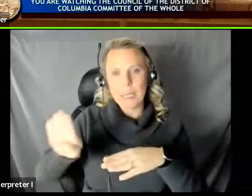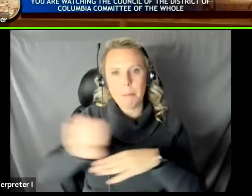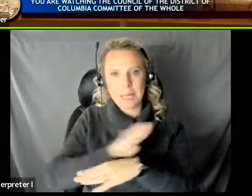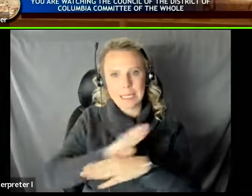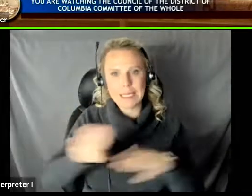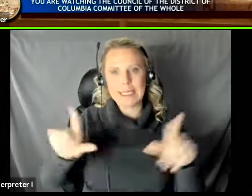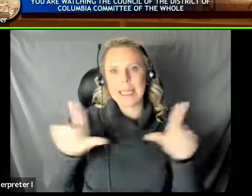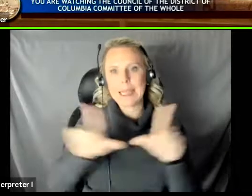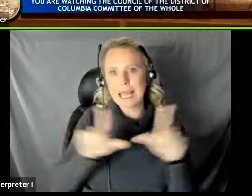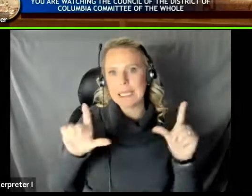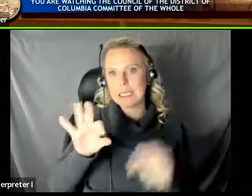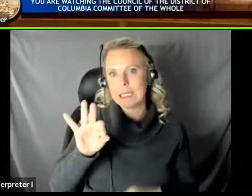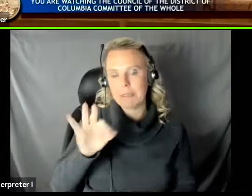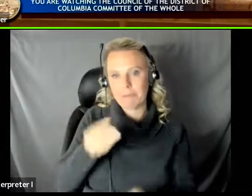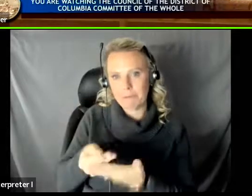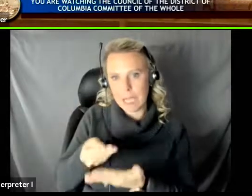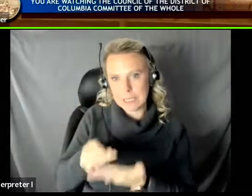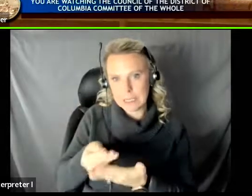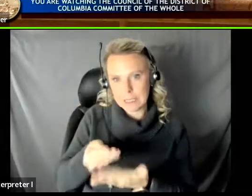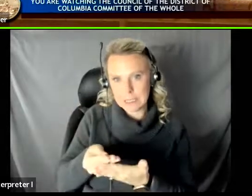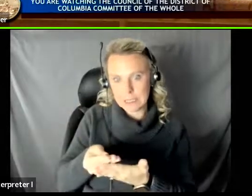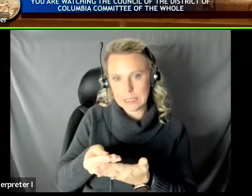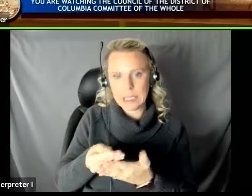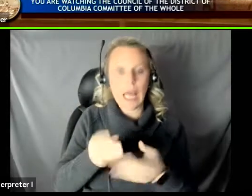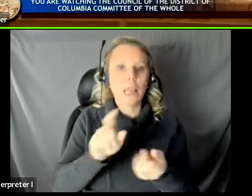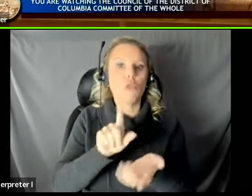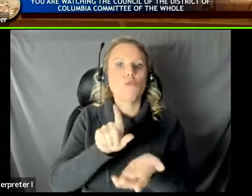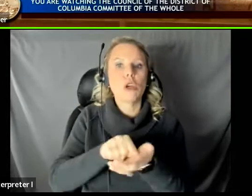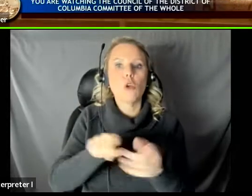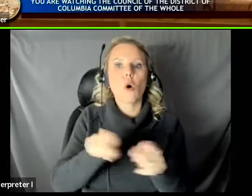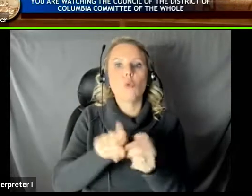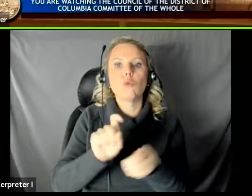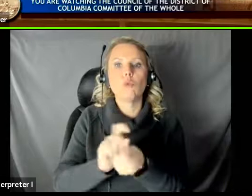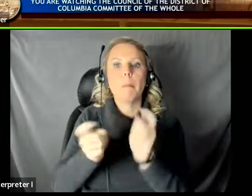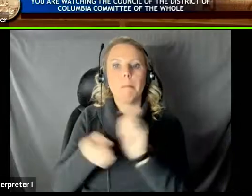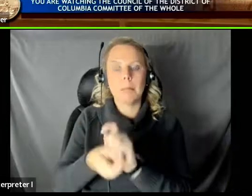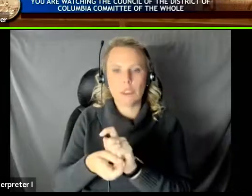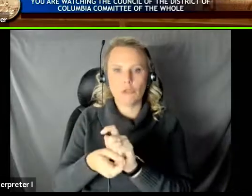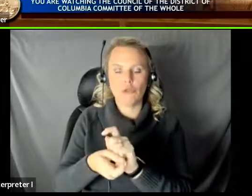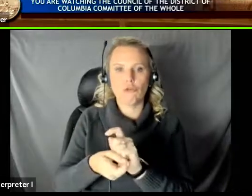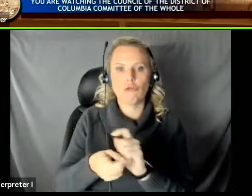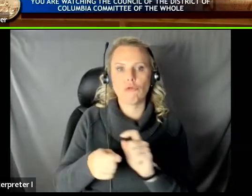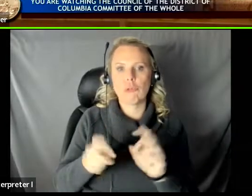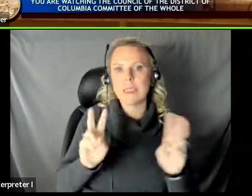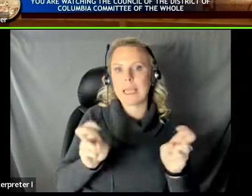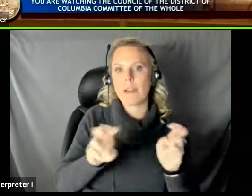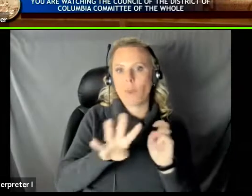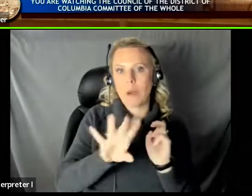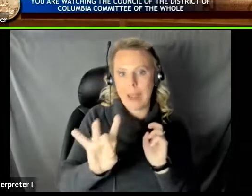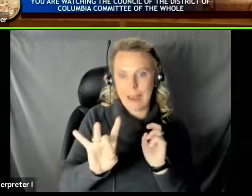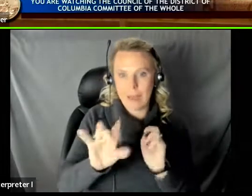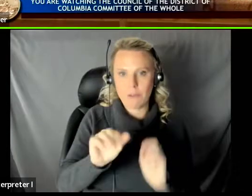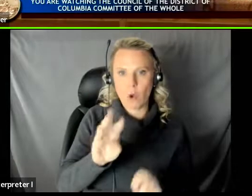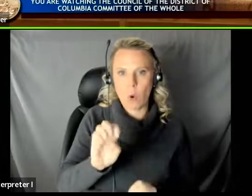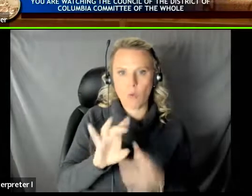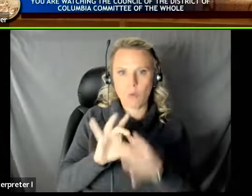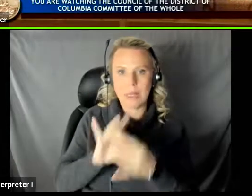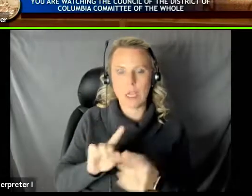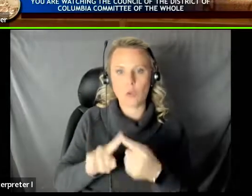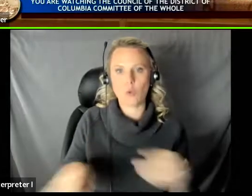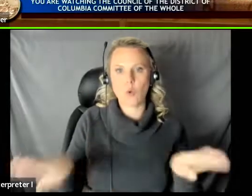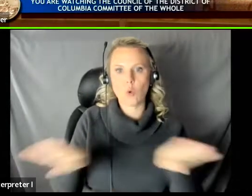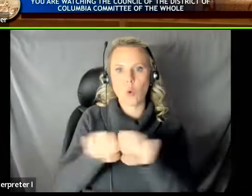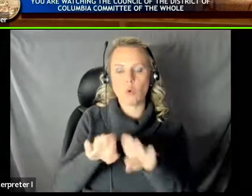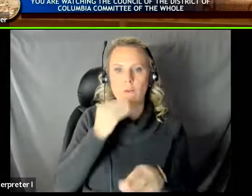license fund. And the print amends provisions in Title 48 of the code related to the closure of